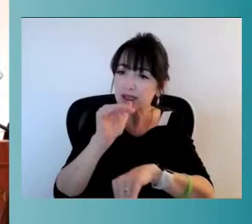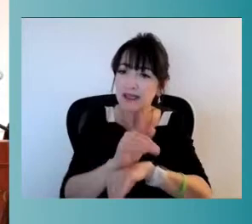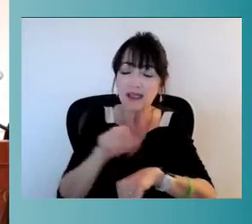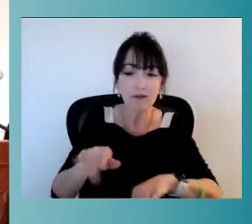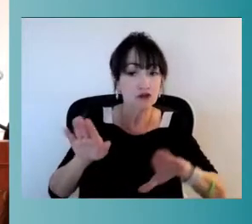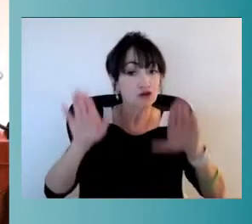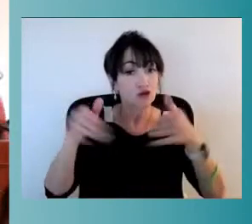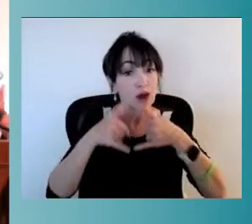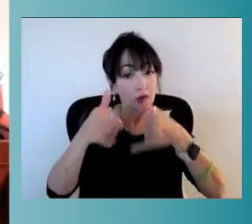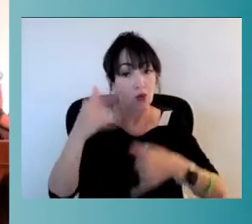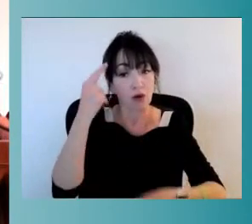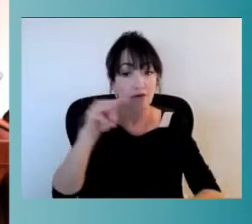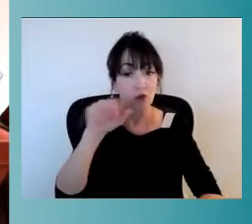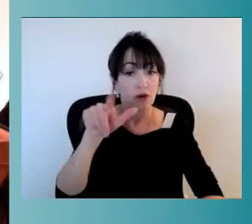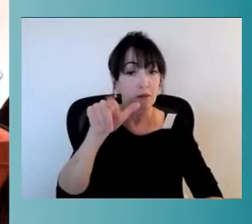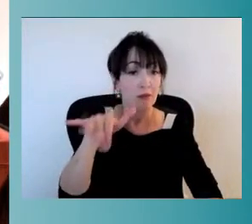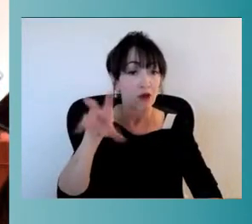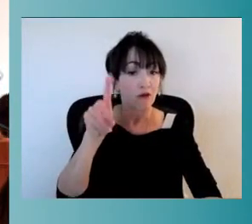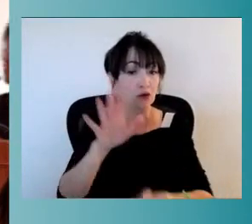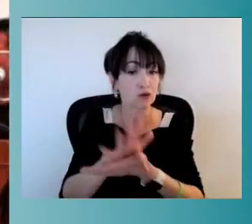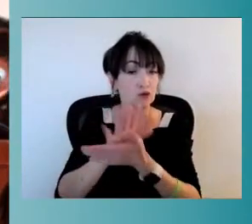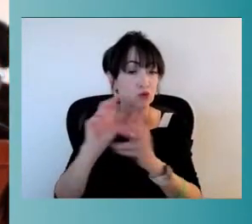District. Thank you very much.